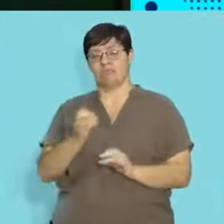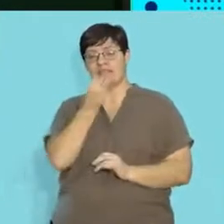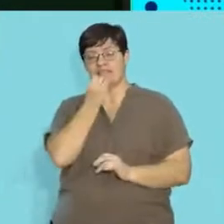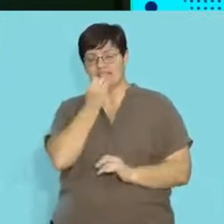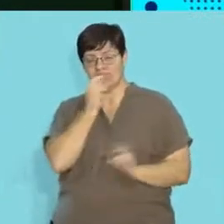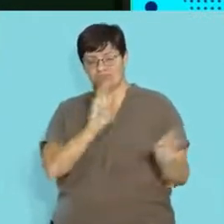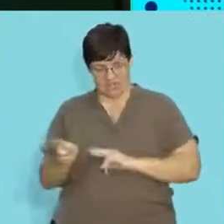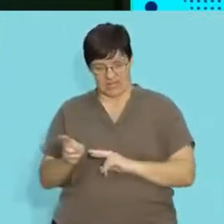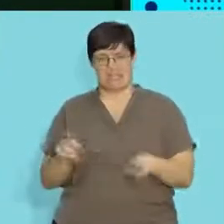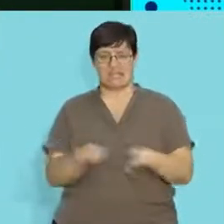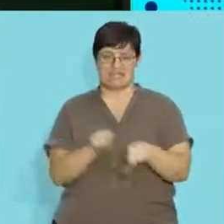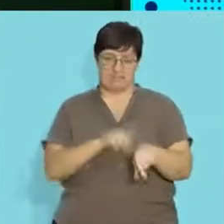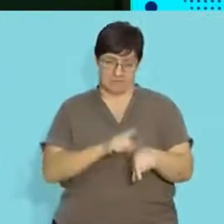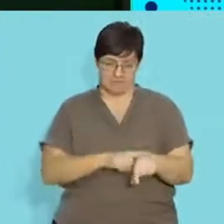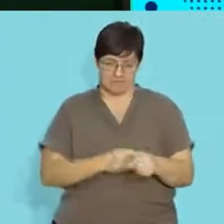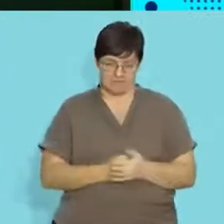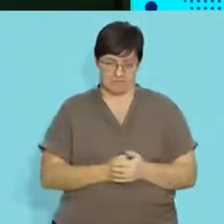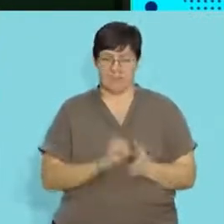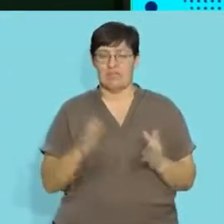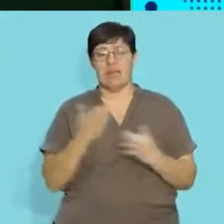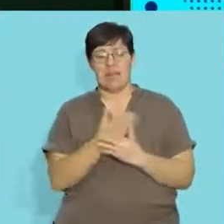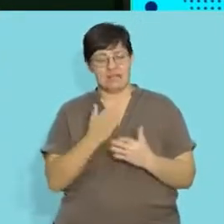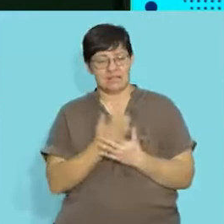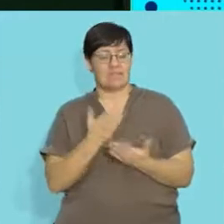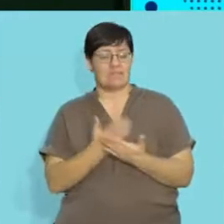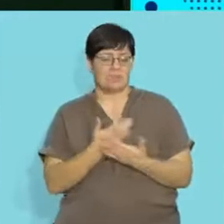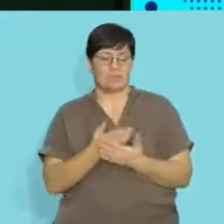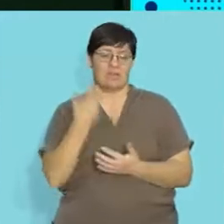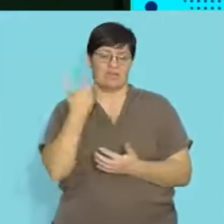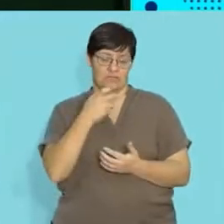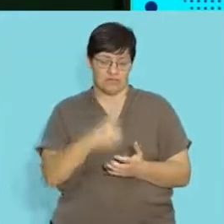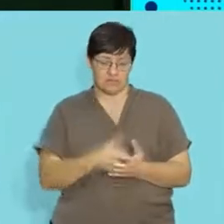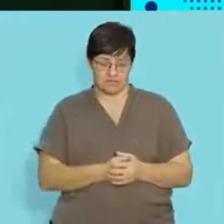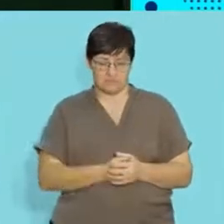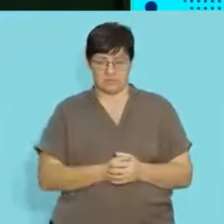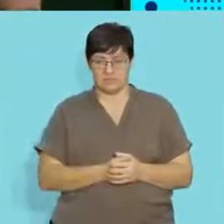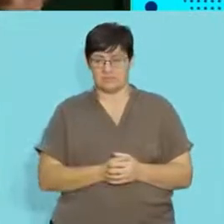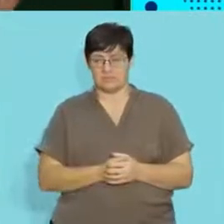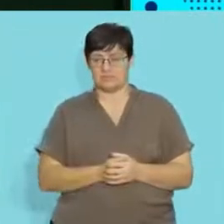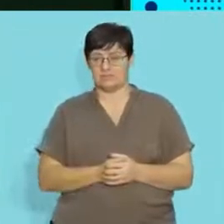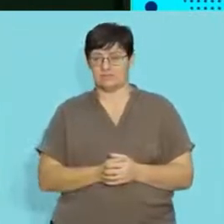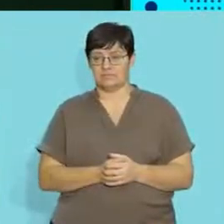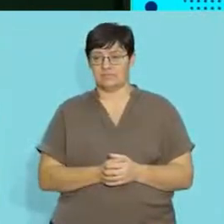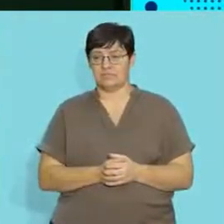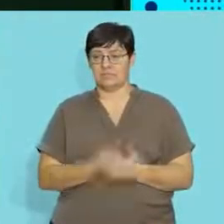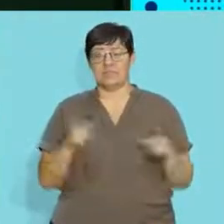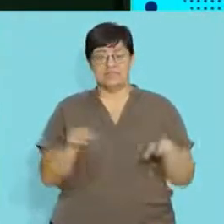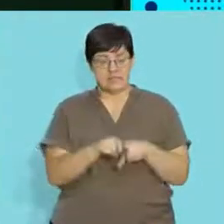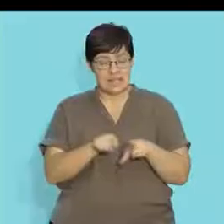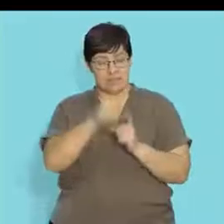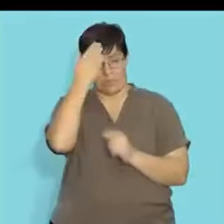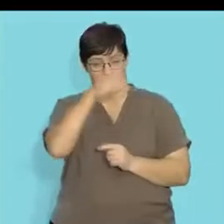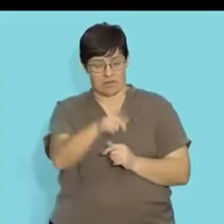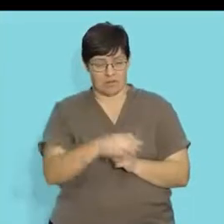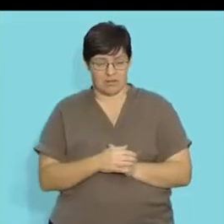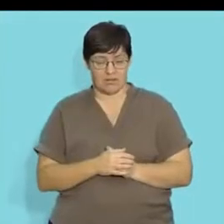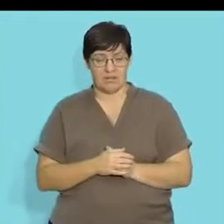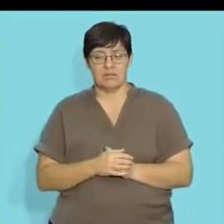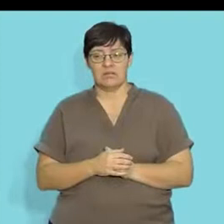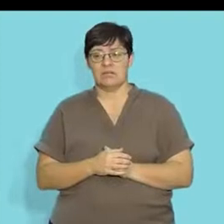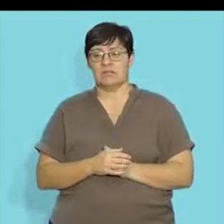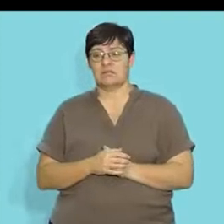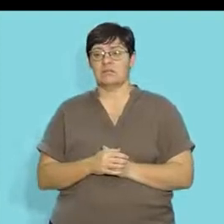time. So that's amazing in terms of the access and availability of fruit. We also know that